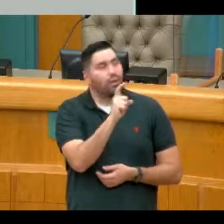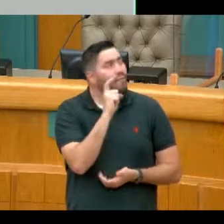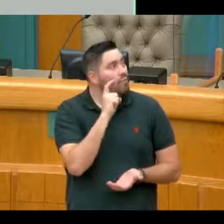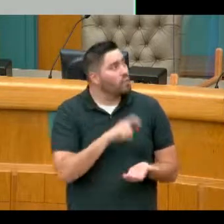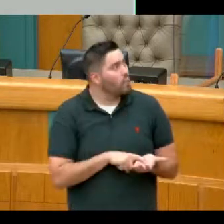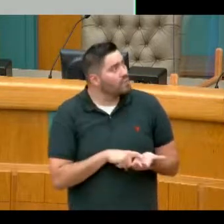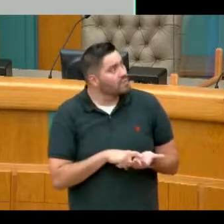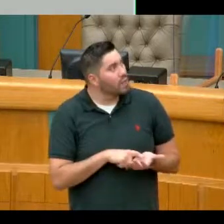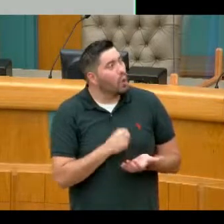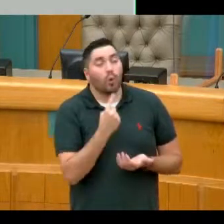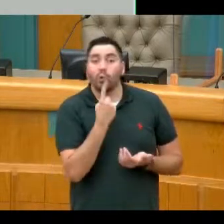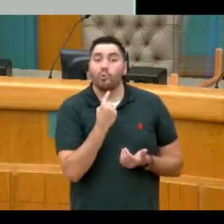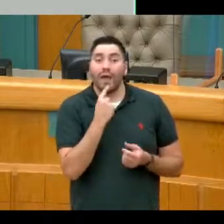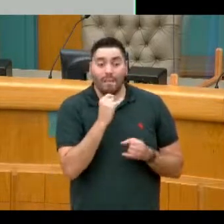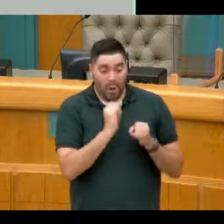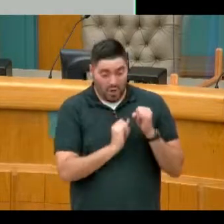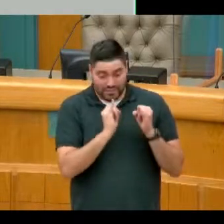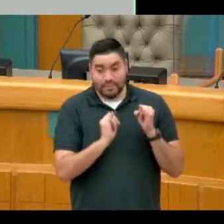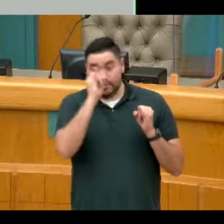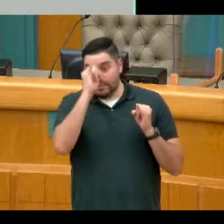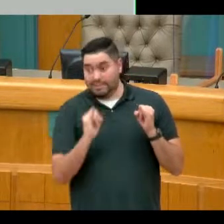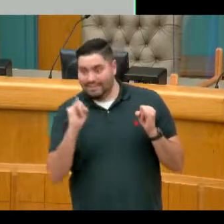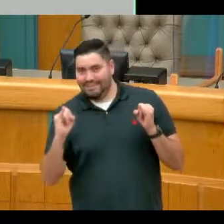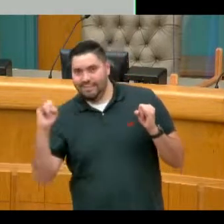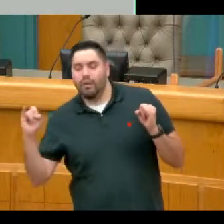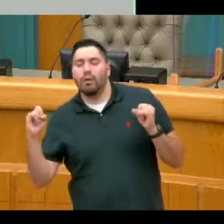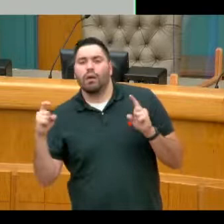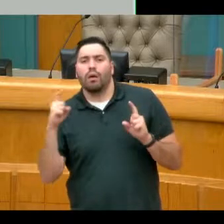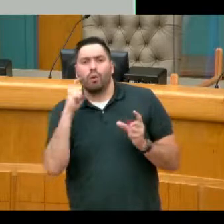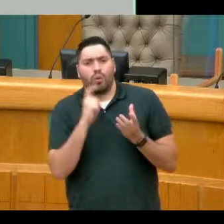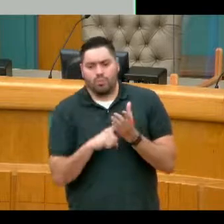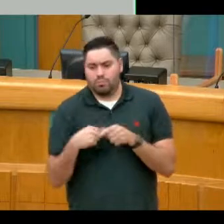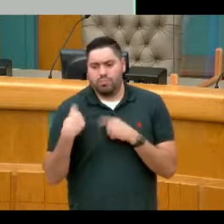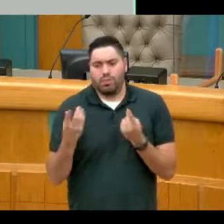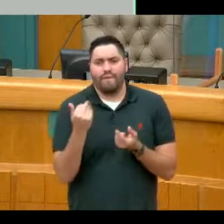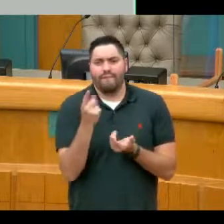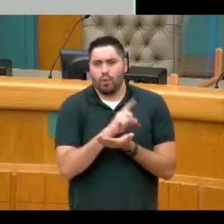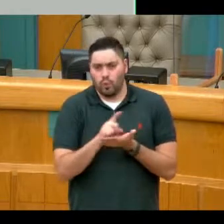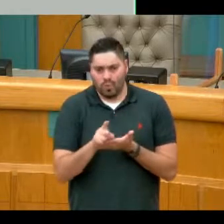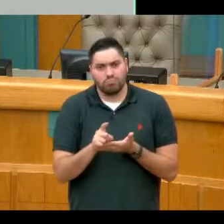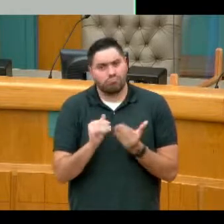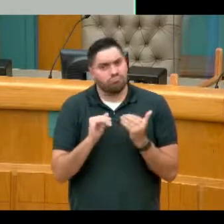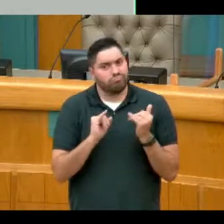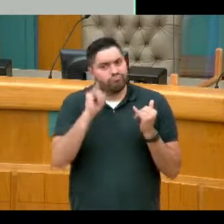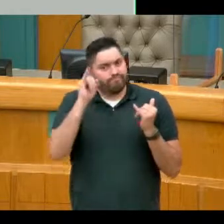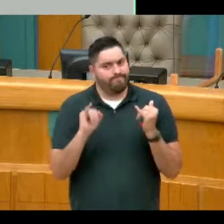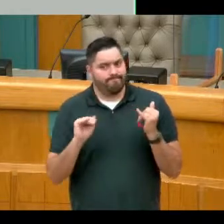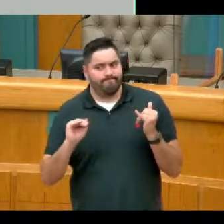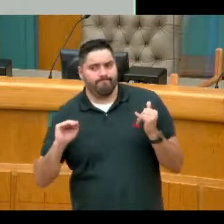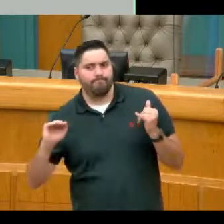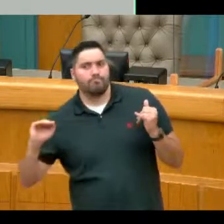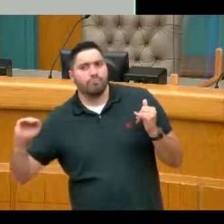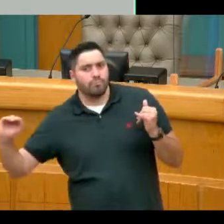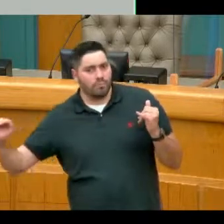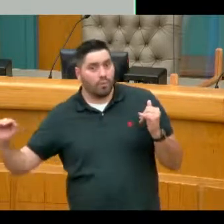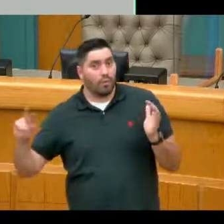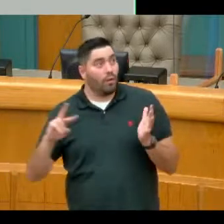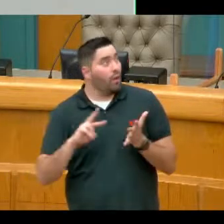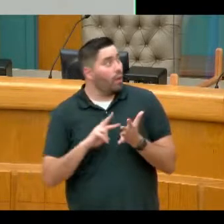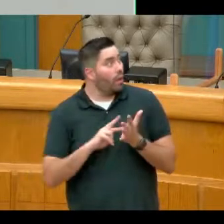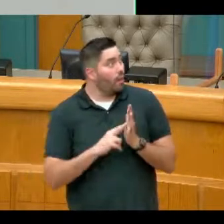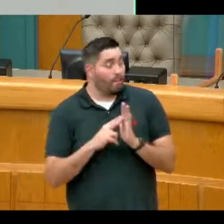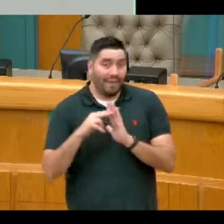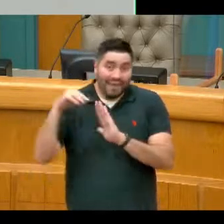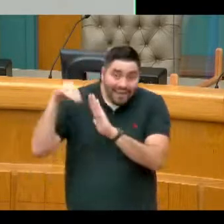a leveling off at this point. Here we're focusing in on the ICU COVID positive patients, and